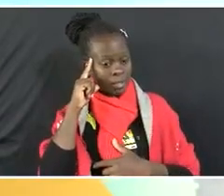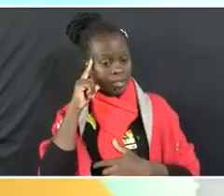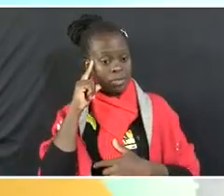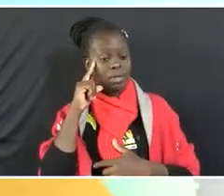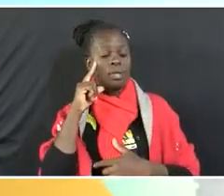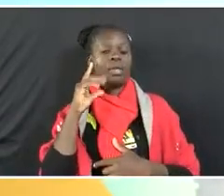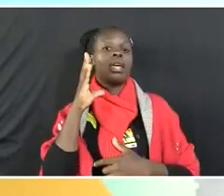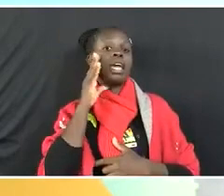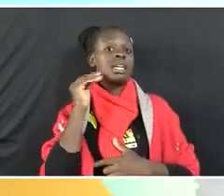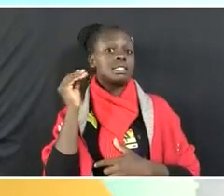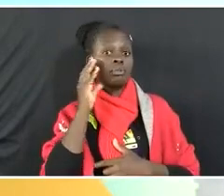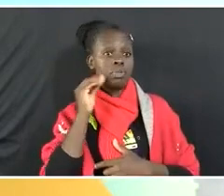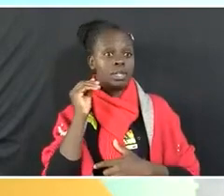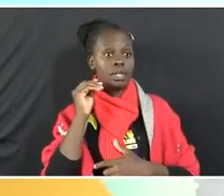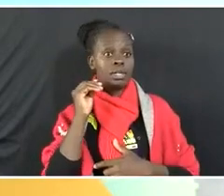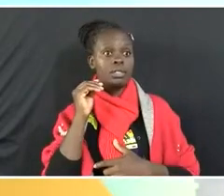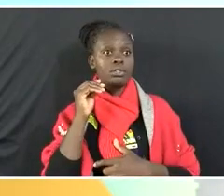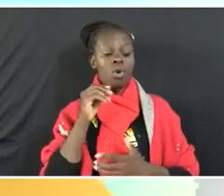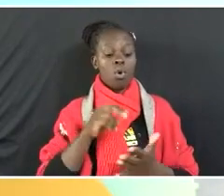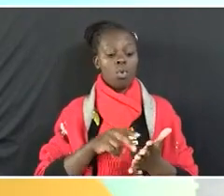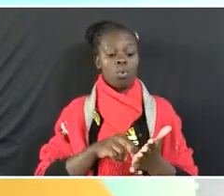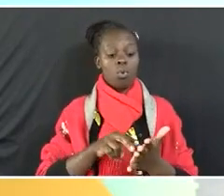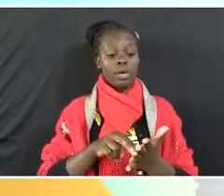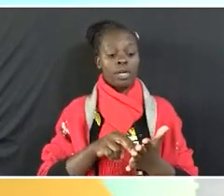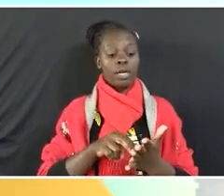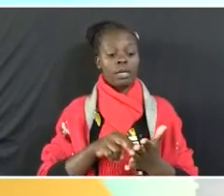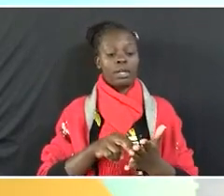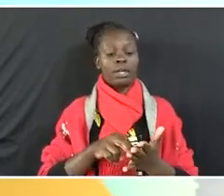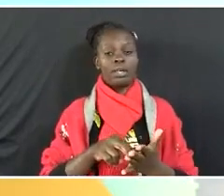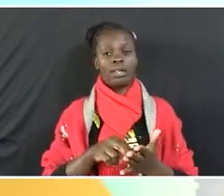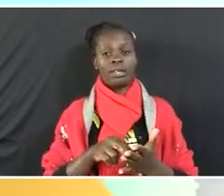with high blood pressure pills in your handbags?